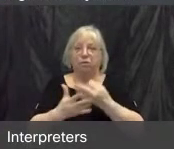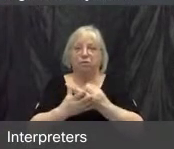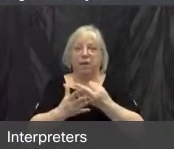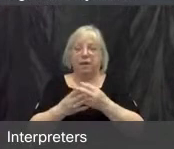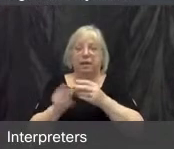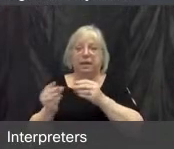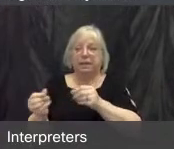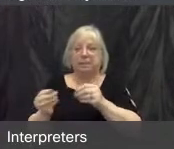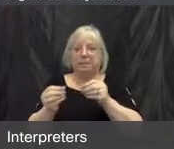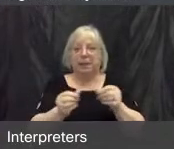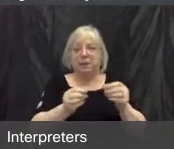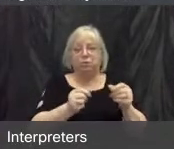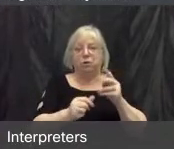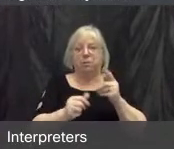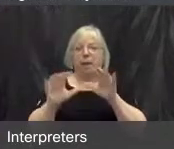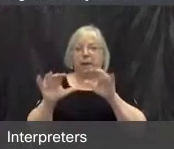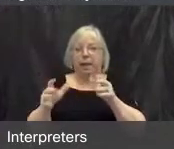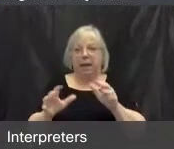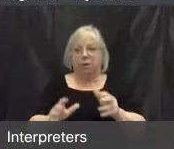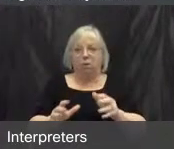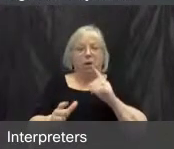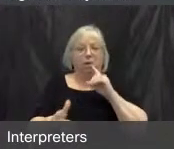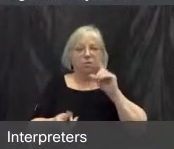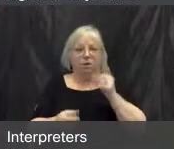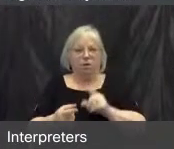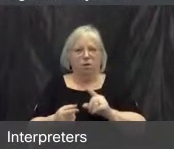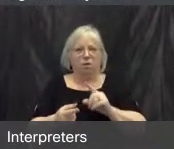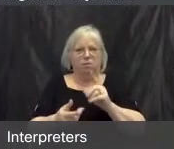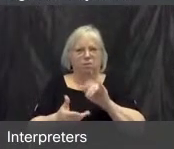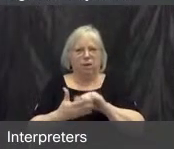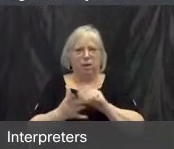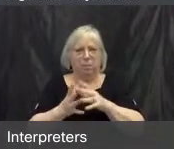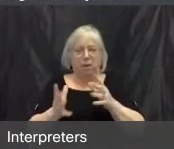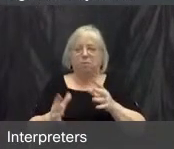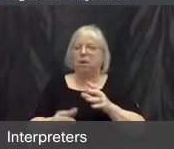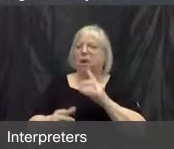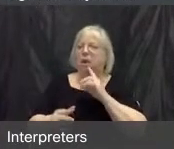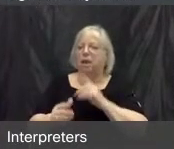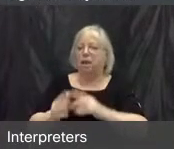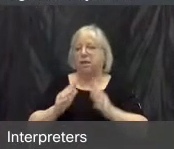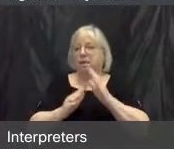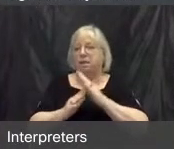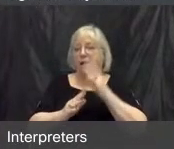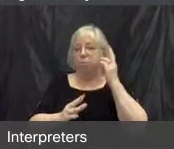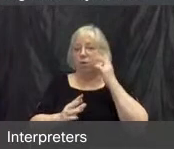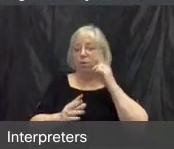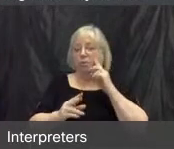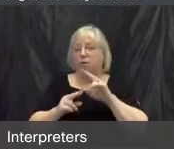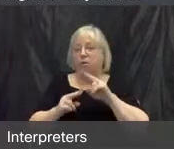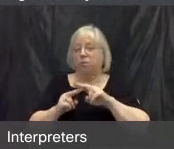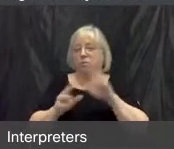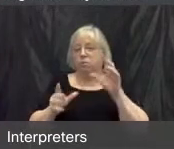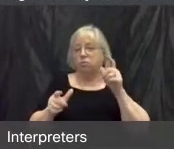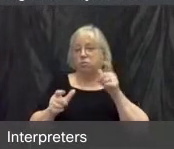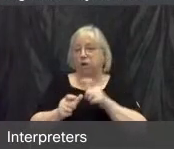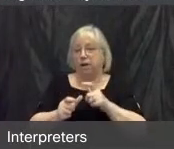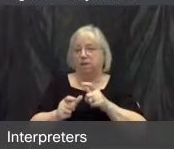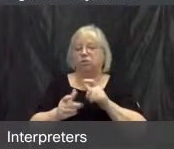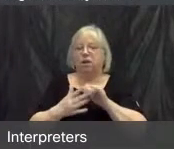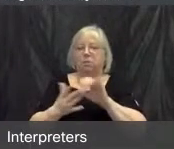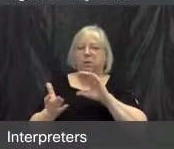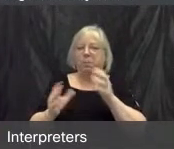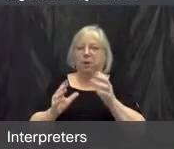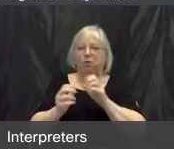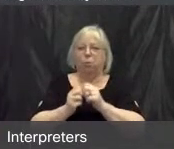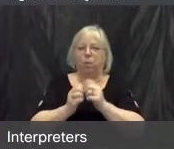by category, and it's reduced by that much. The primary reason for that reduction, that was in comparison to the